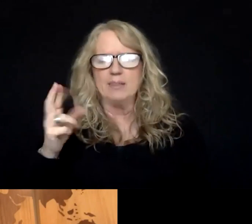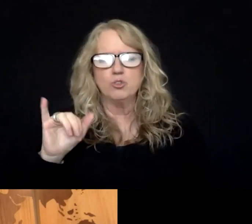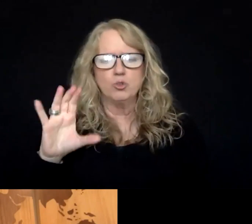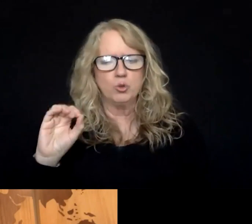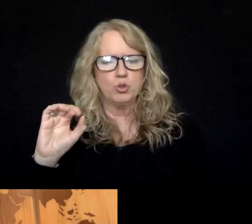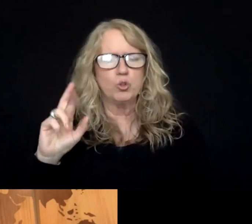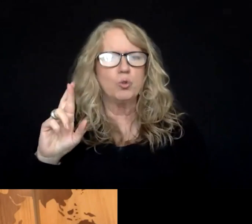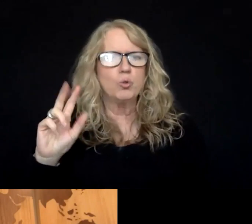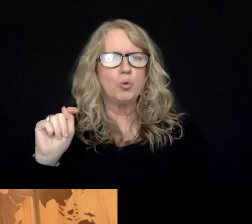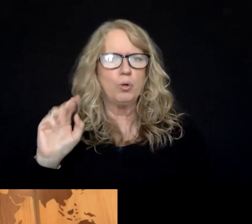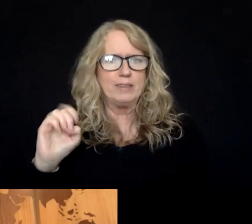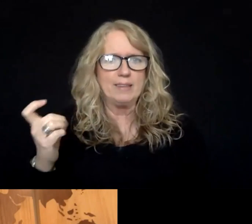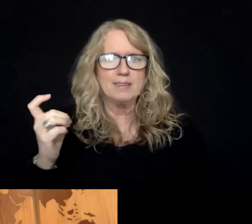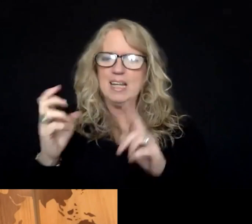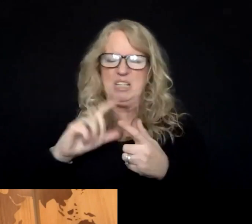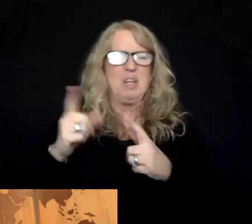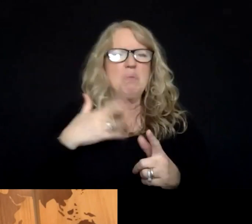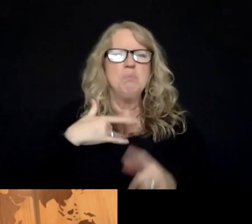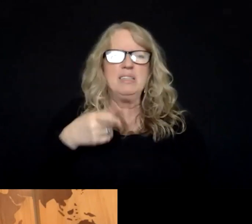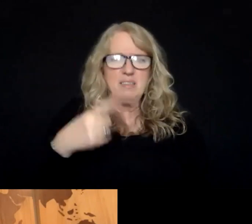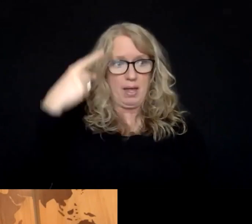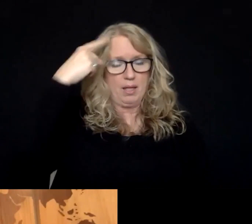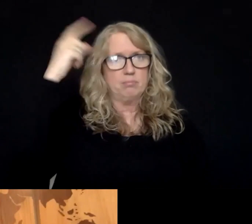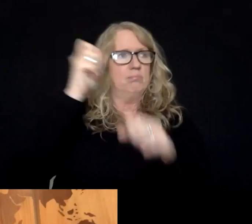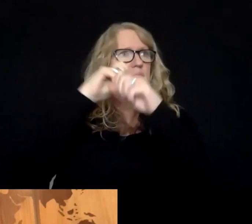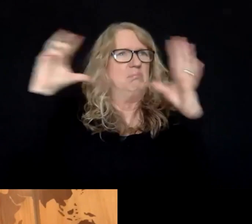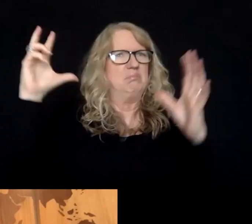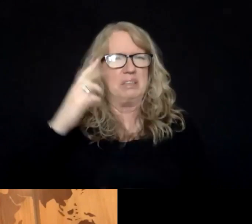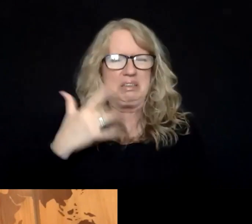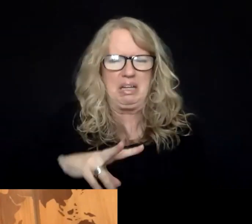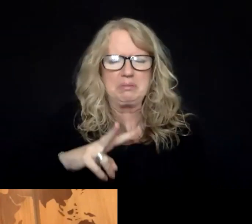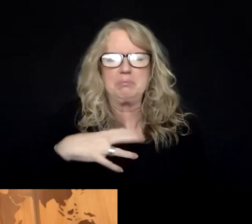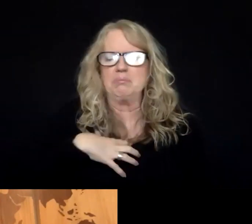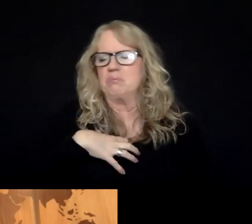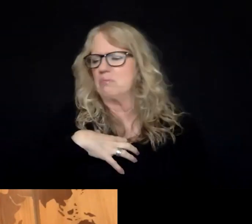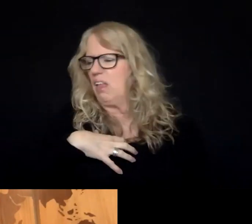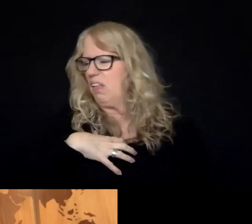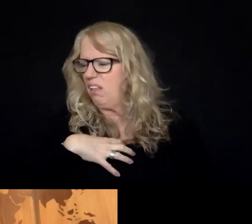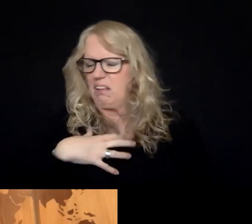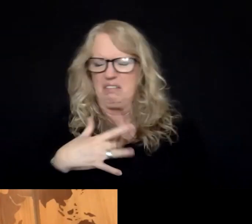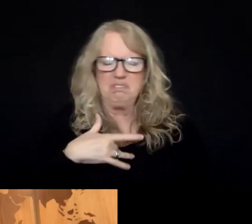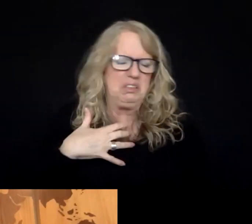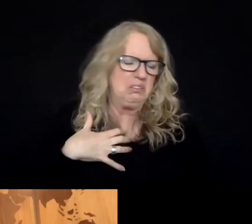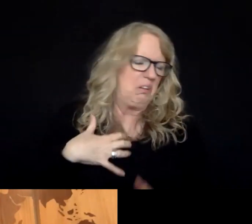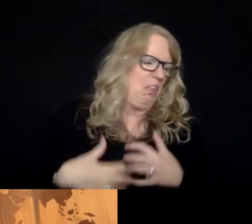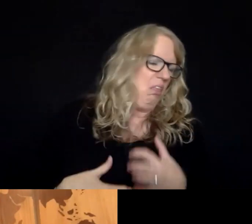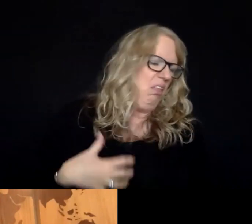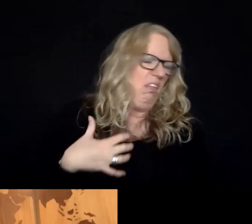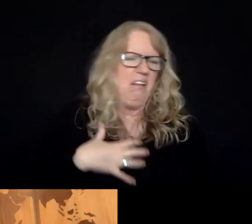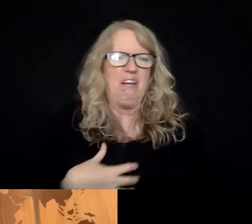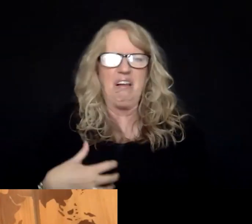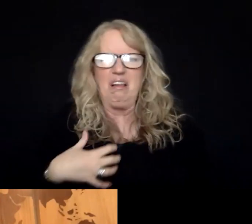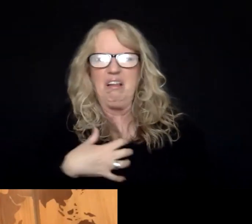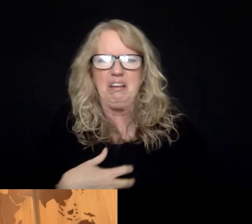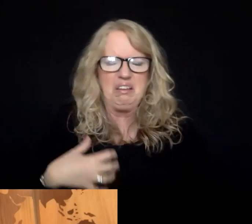on? You have a bad taste in your mouth from what that person just did. It makes you feel sick to your stomach. My God, I